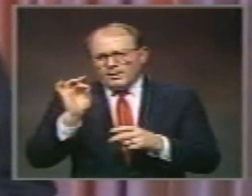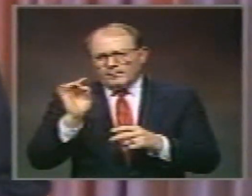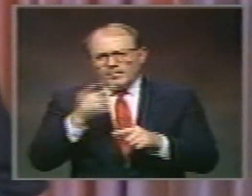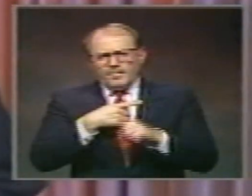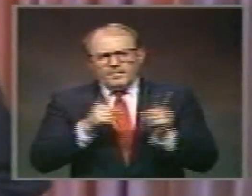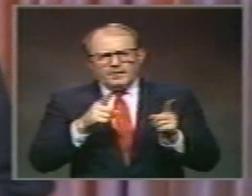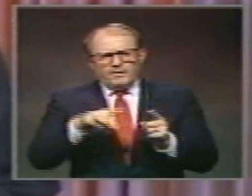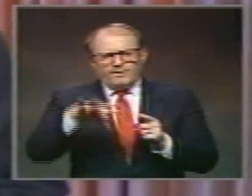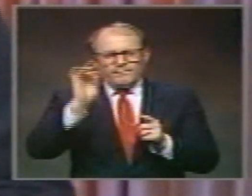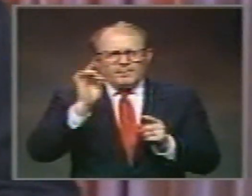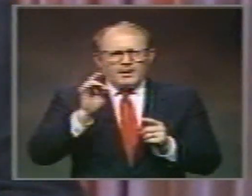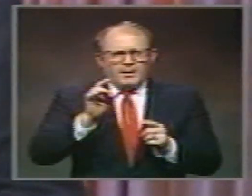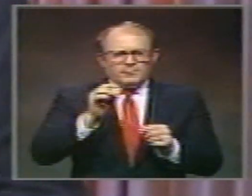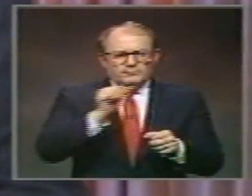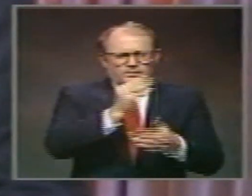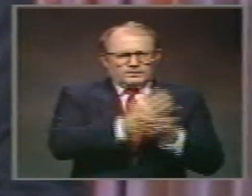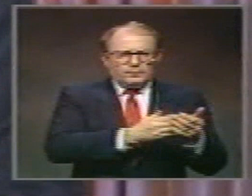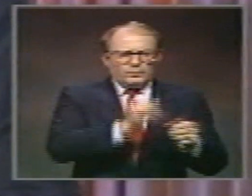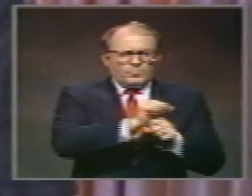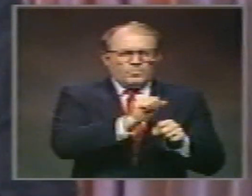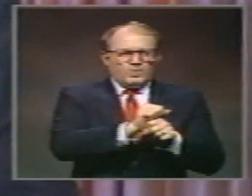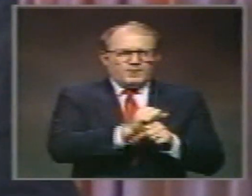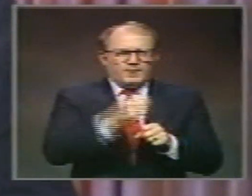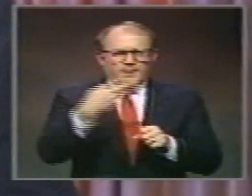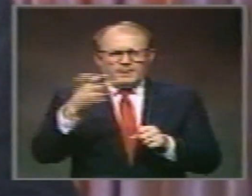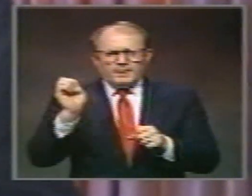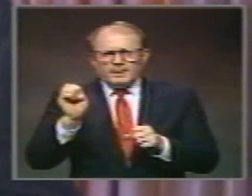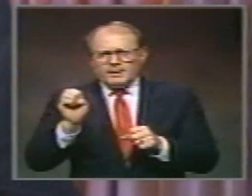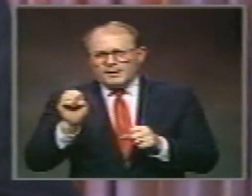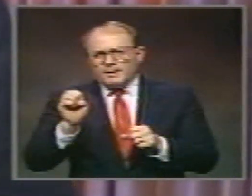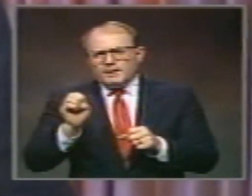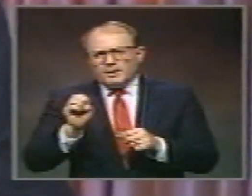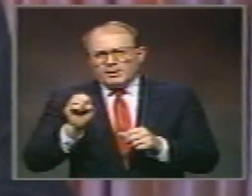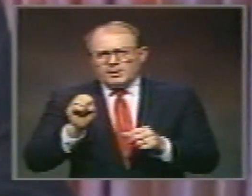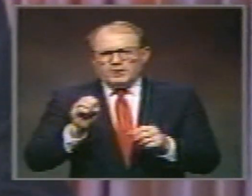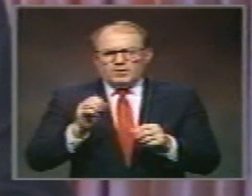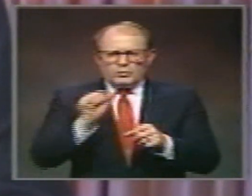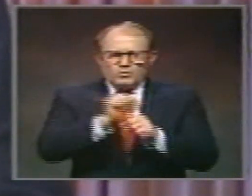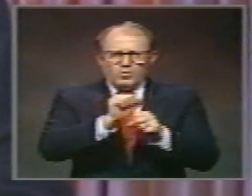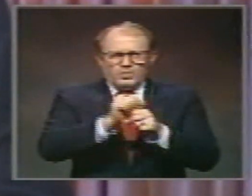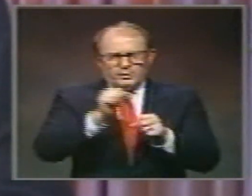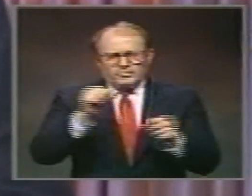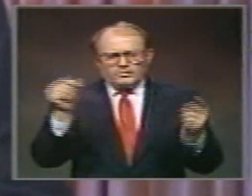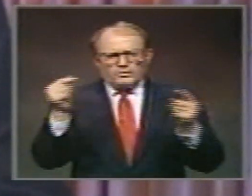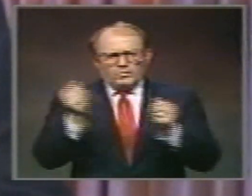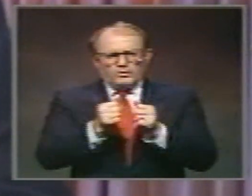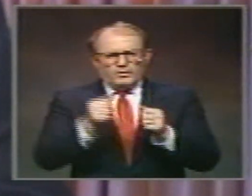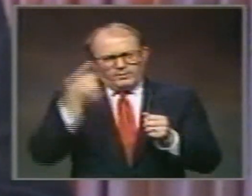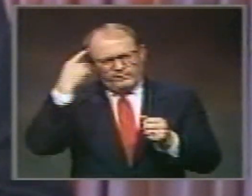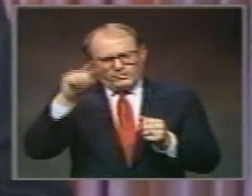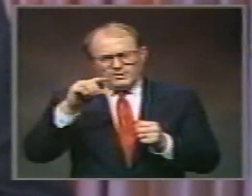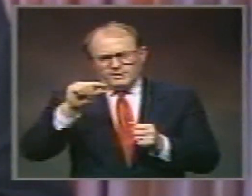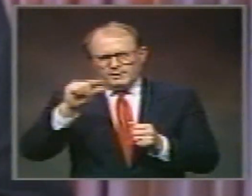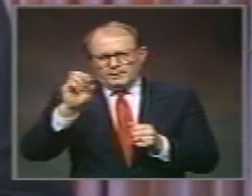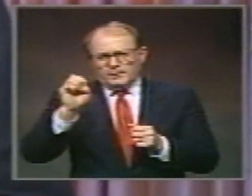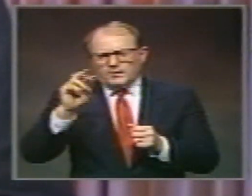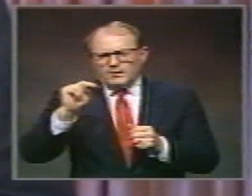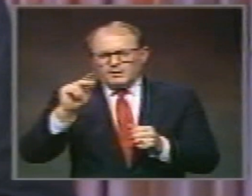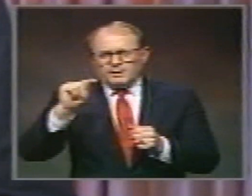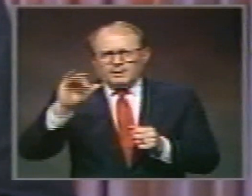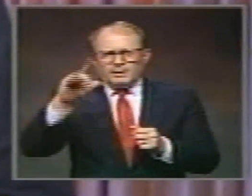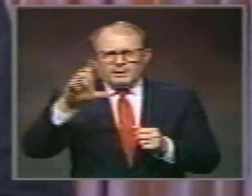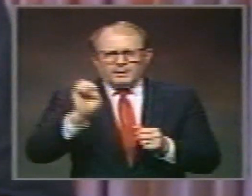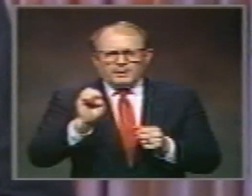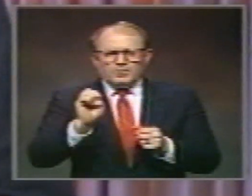But he found one, such as it was. He hired himself out to a Gentile who put him to feeding